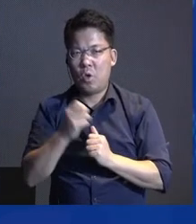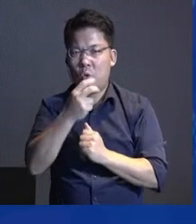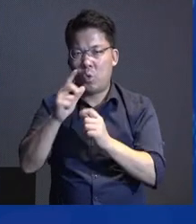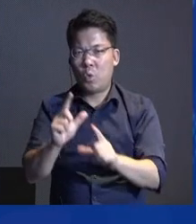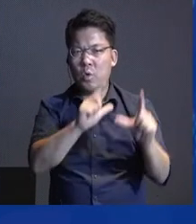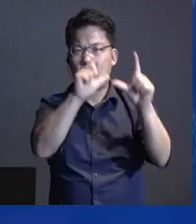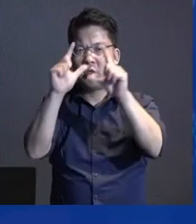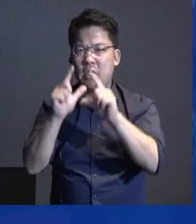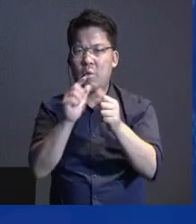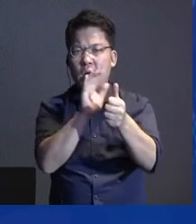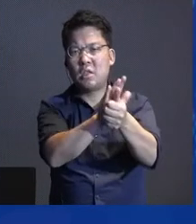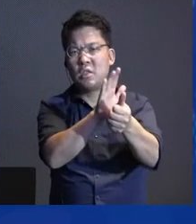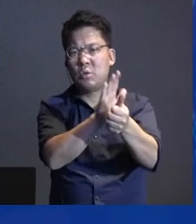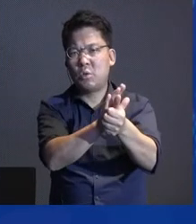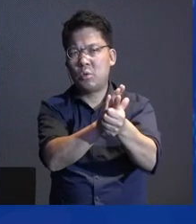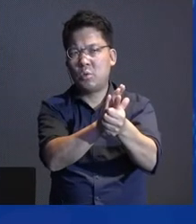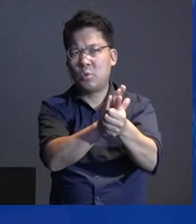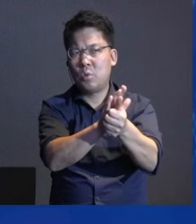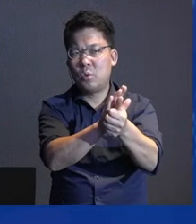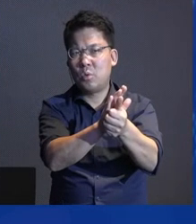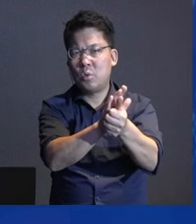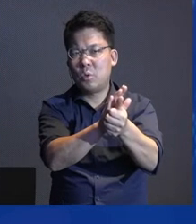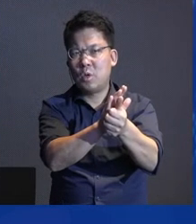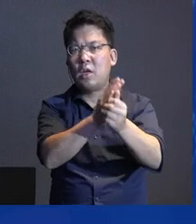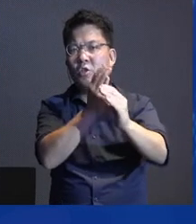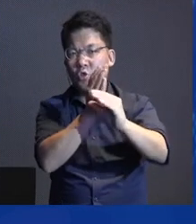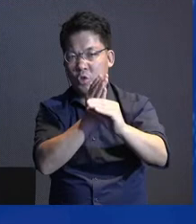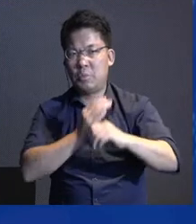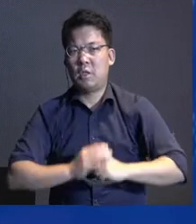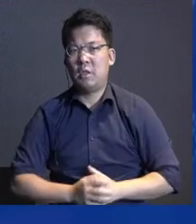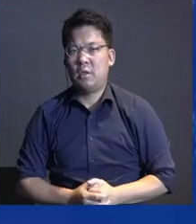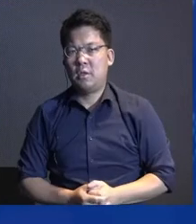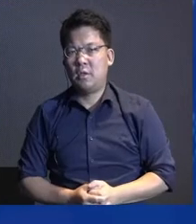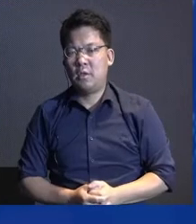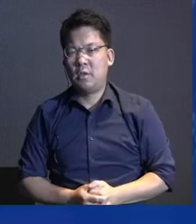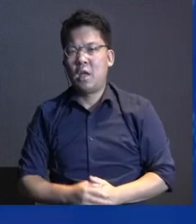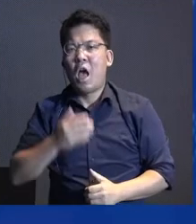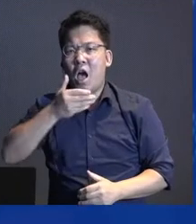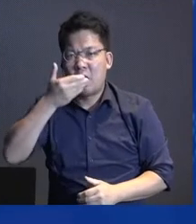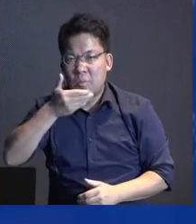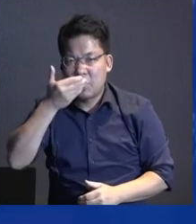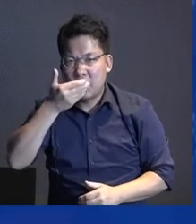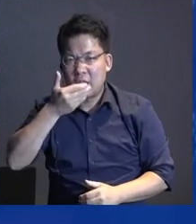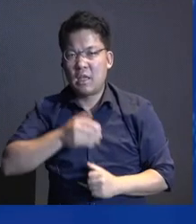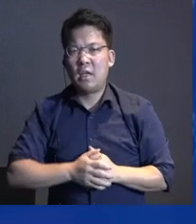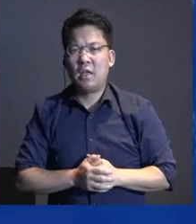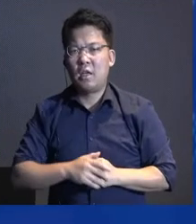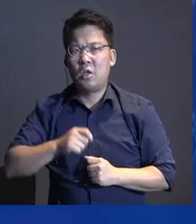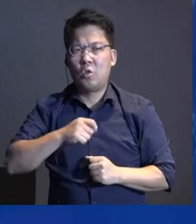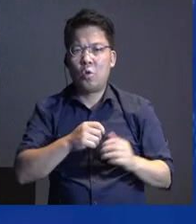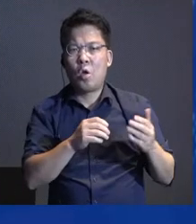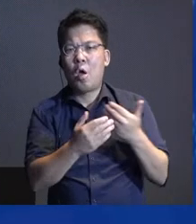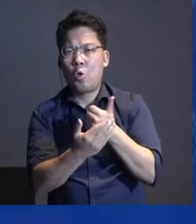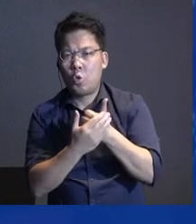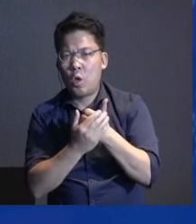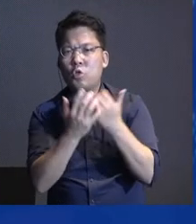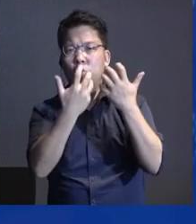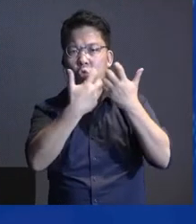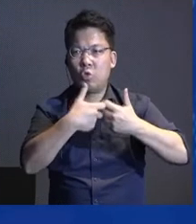mobilize resources to support with rice, with food, assistive device, and house renovation, and many